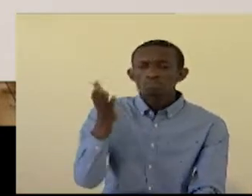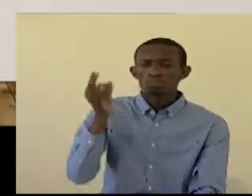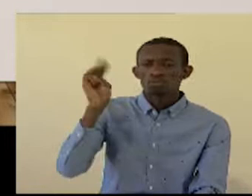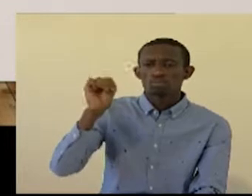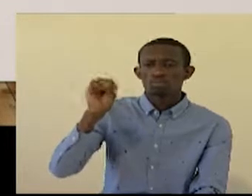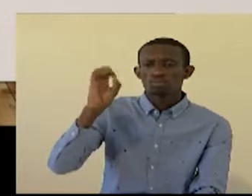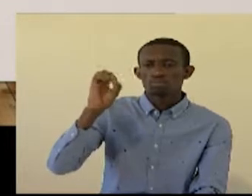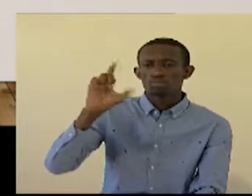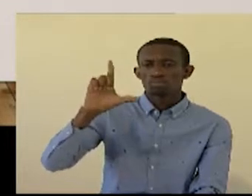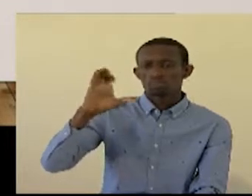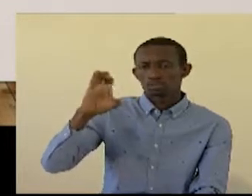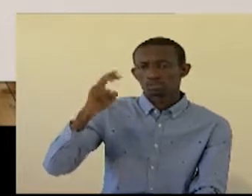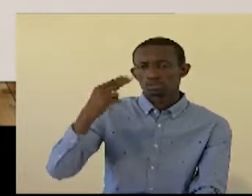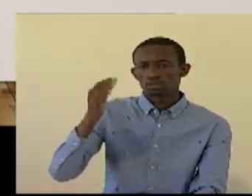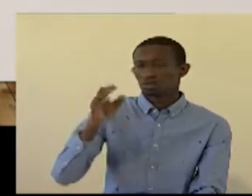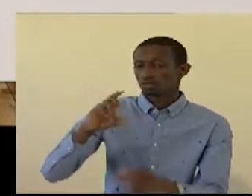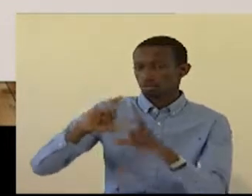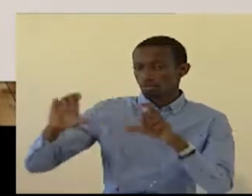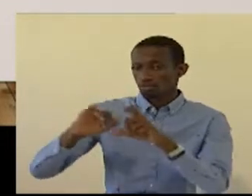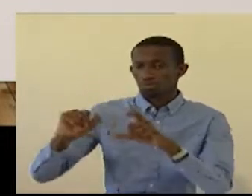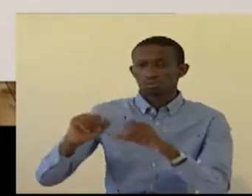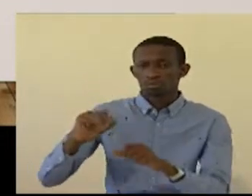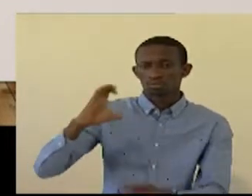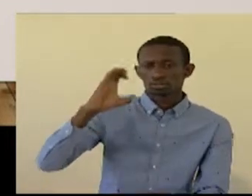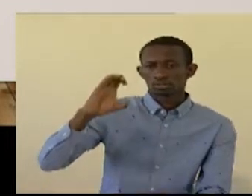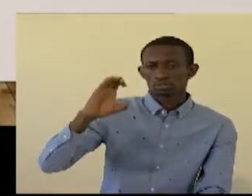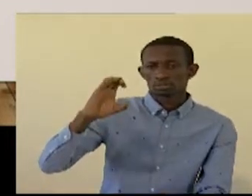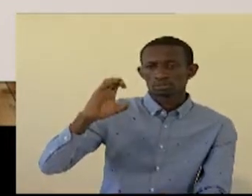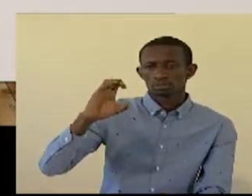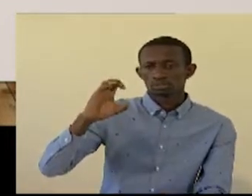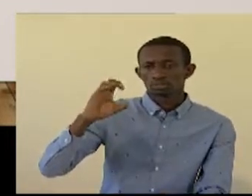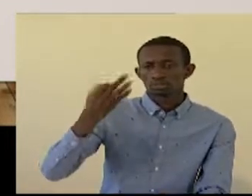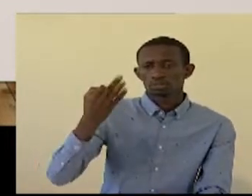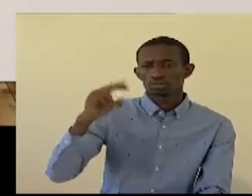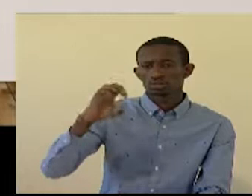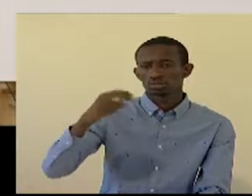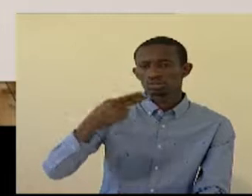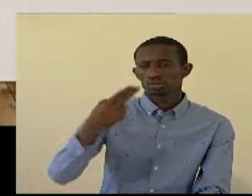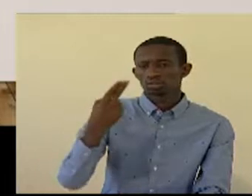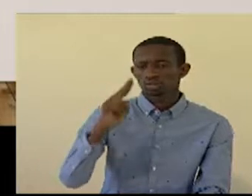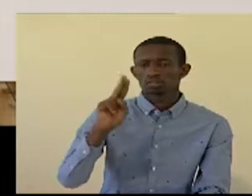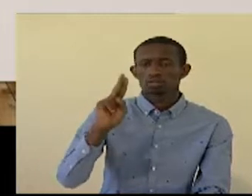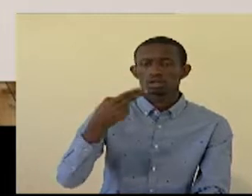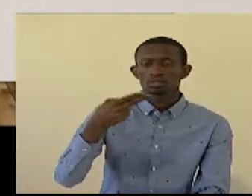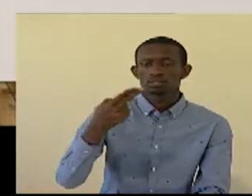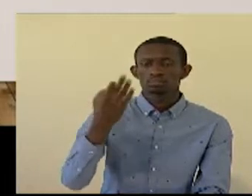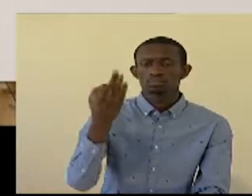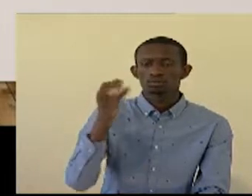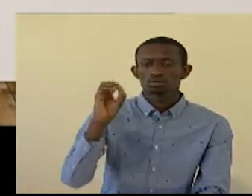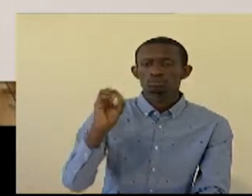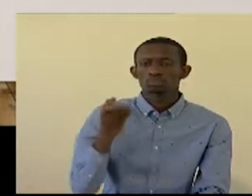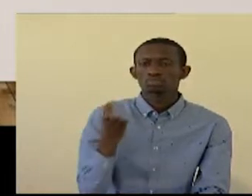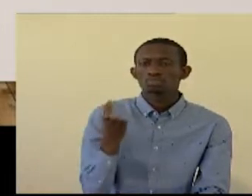with acidified potassium manganate 7 and a compound B was formed. B didn't react with